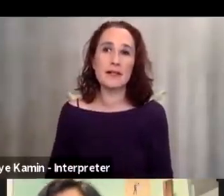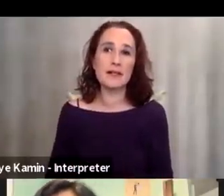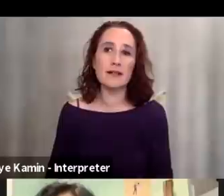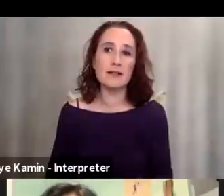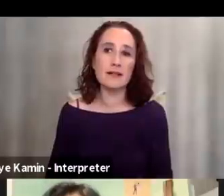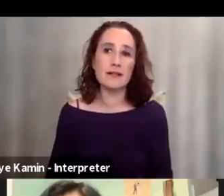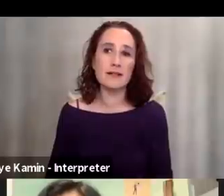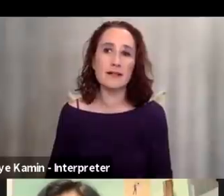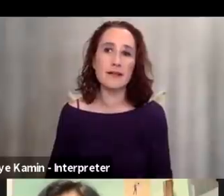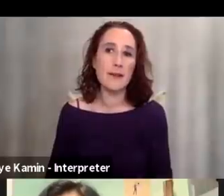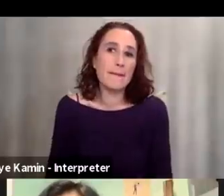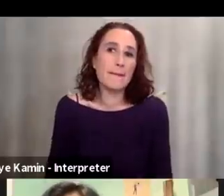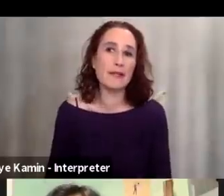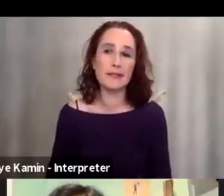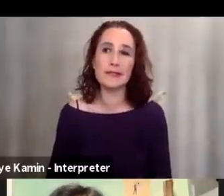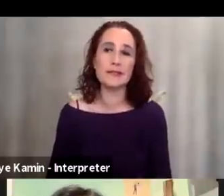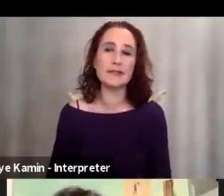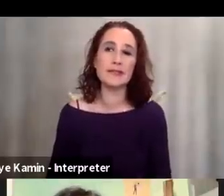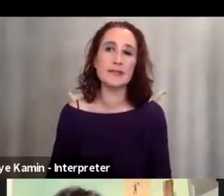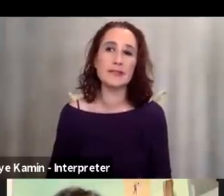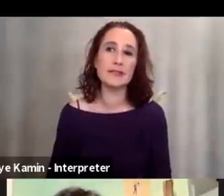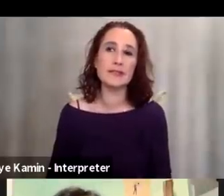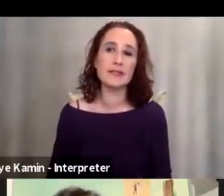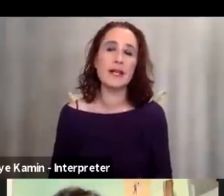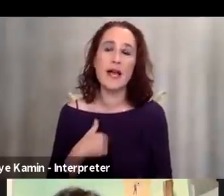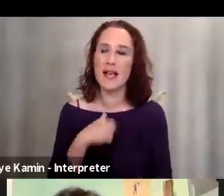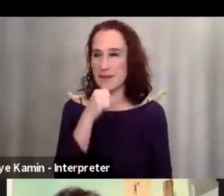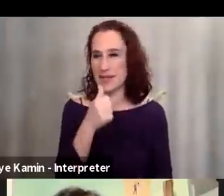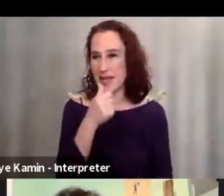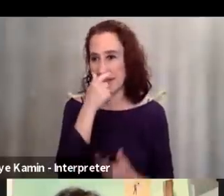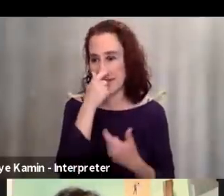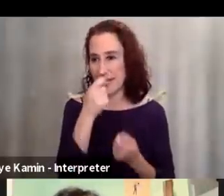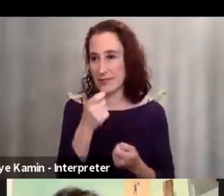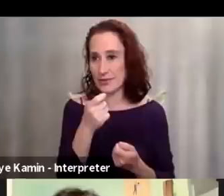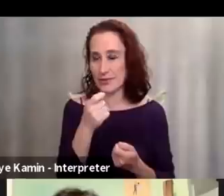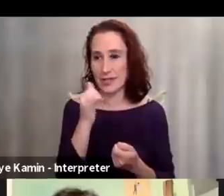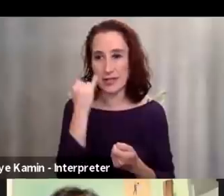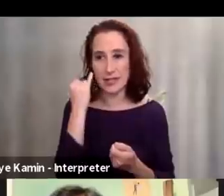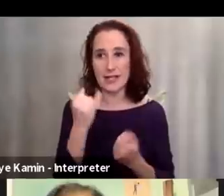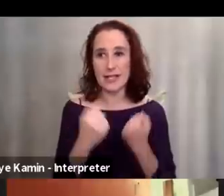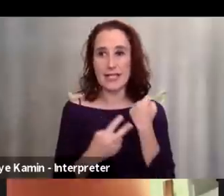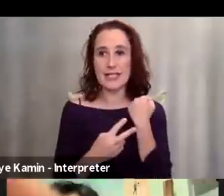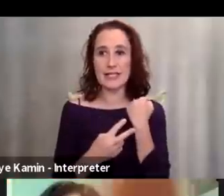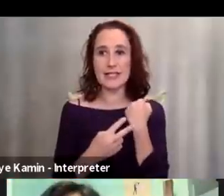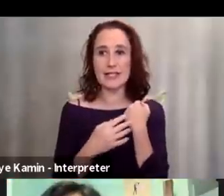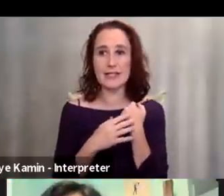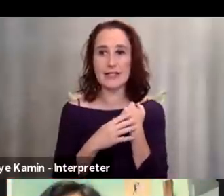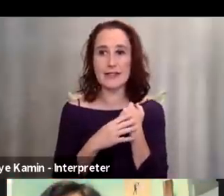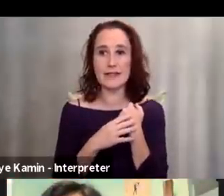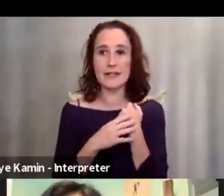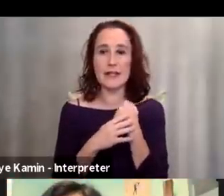I just can't really get too interested in the idea of saving kind of,